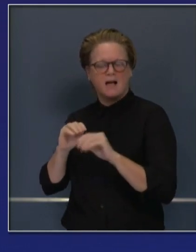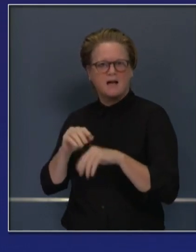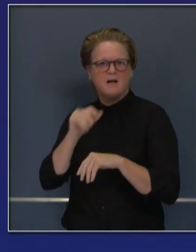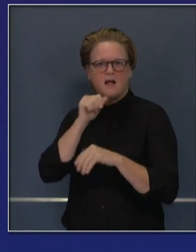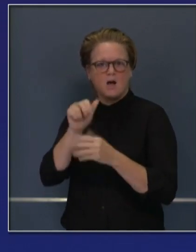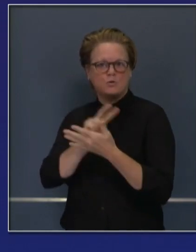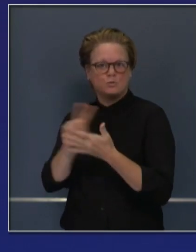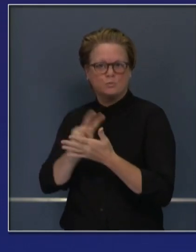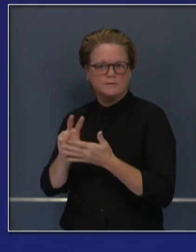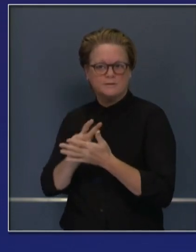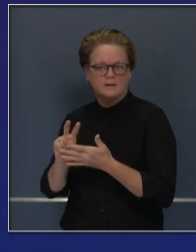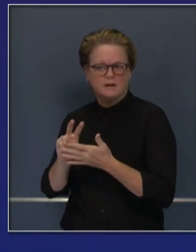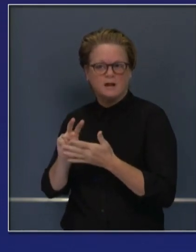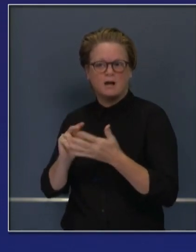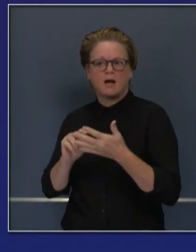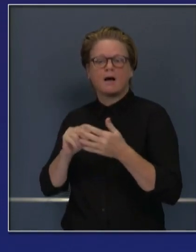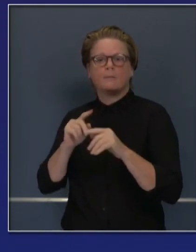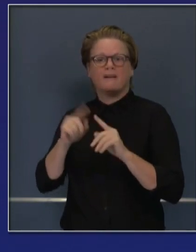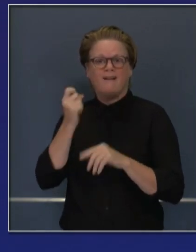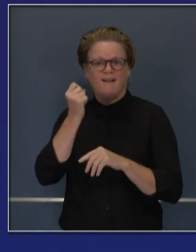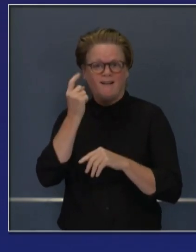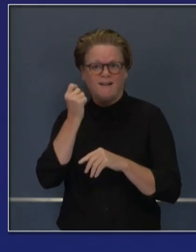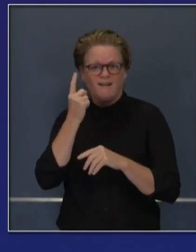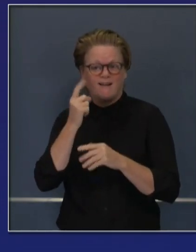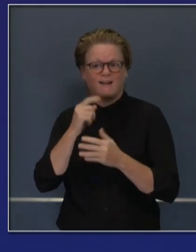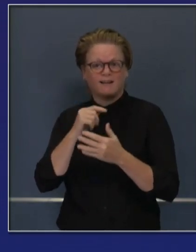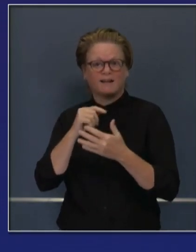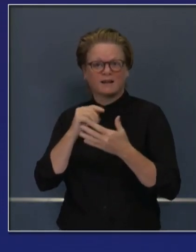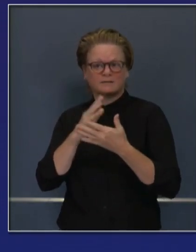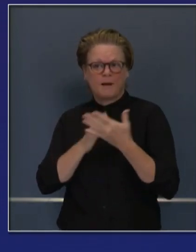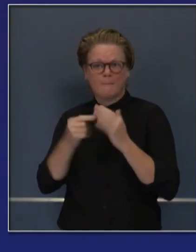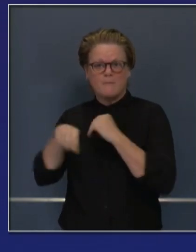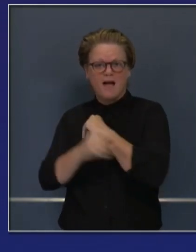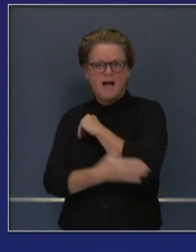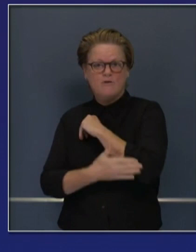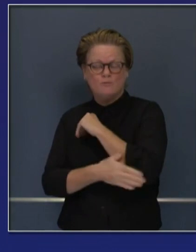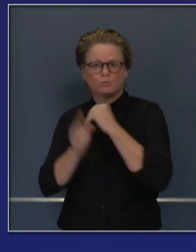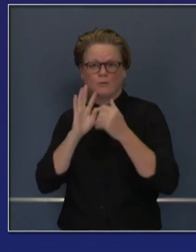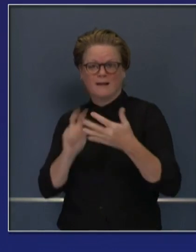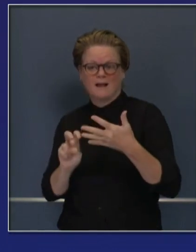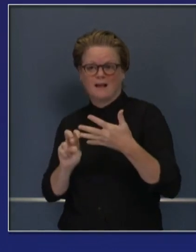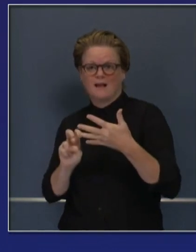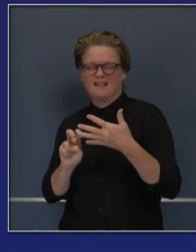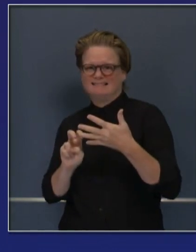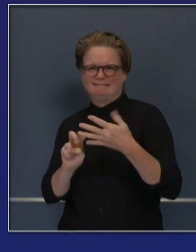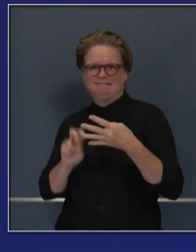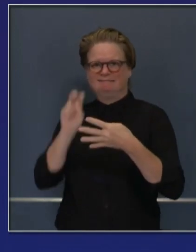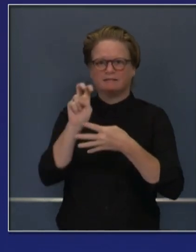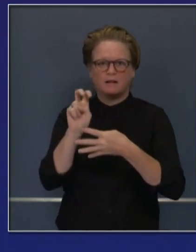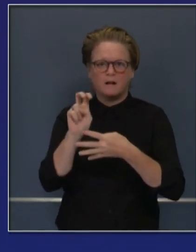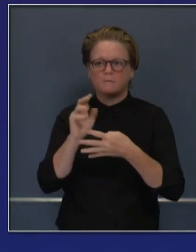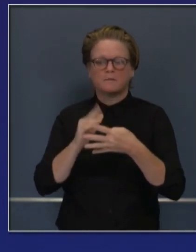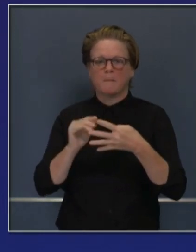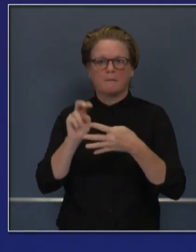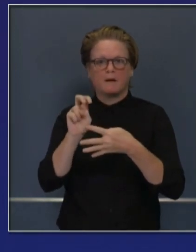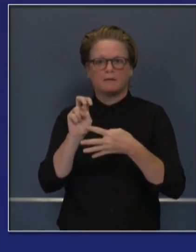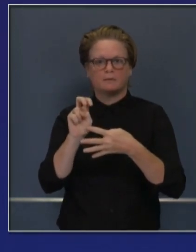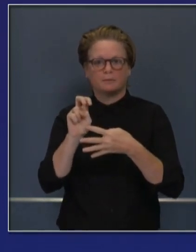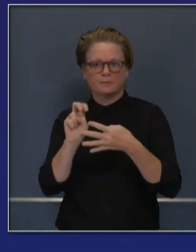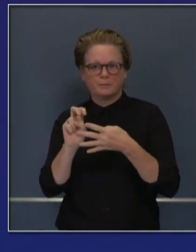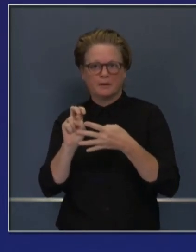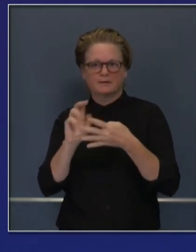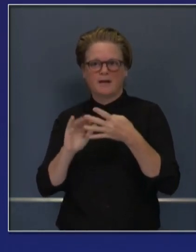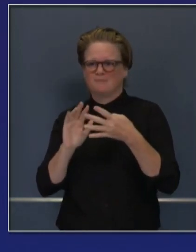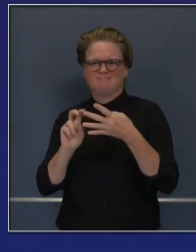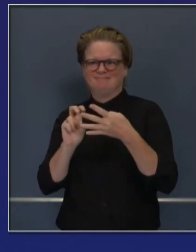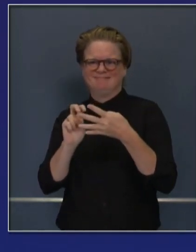multiple tiers, not just, for example, yellow to orange or orange to red. You will see some examples of